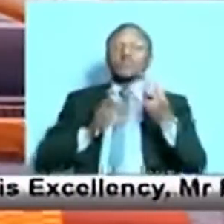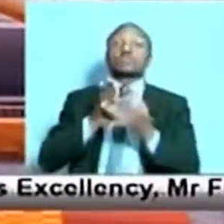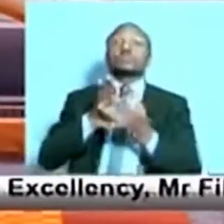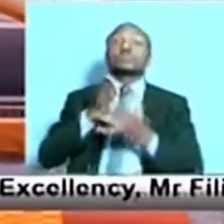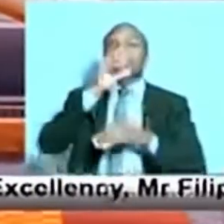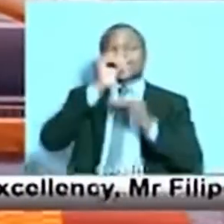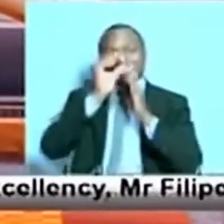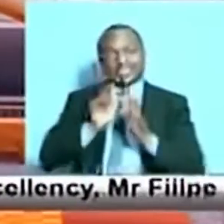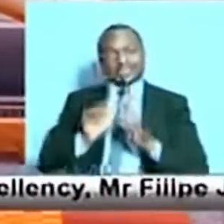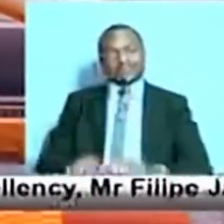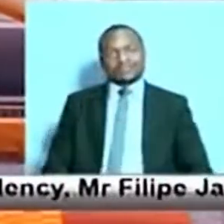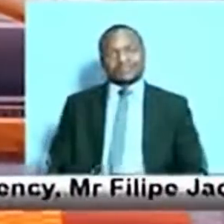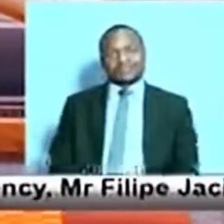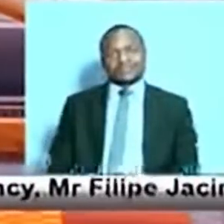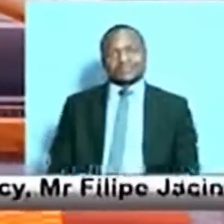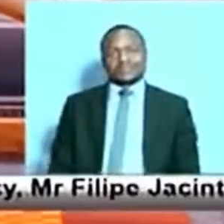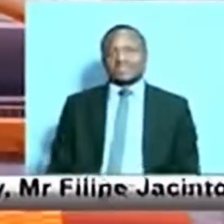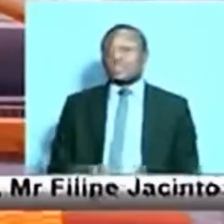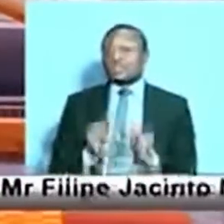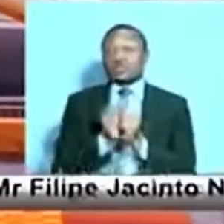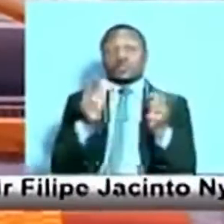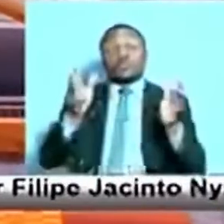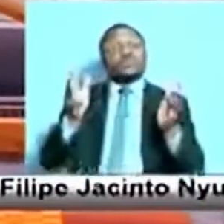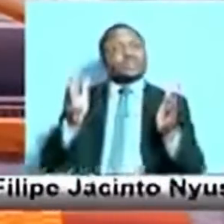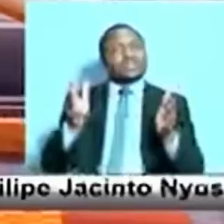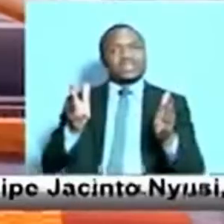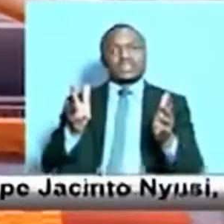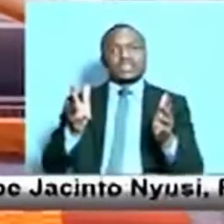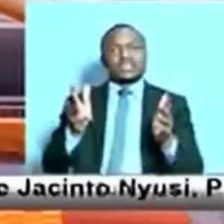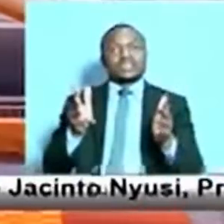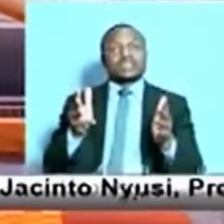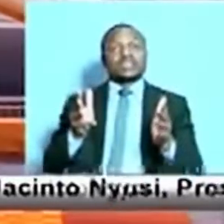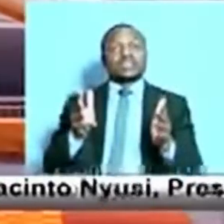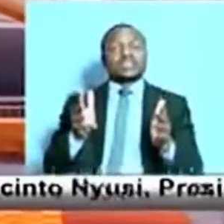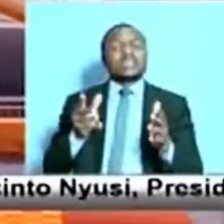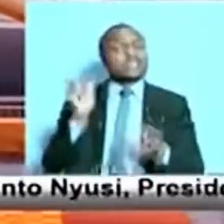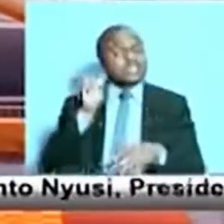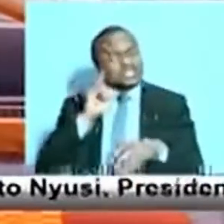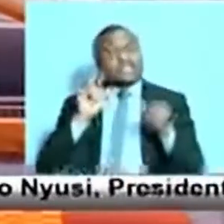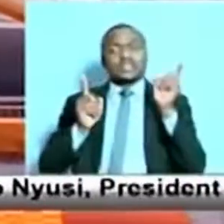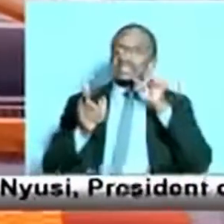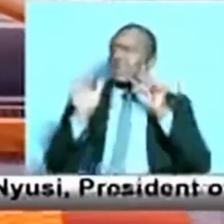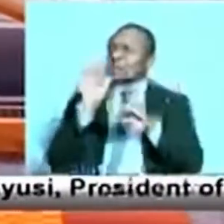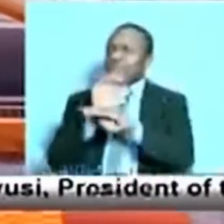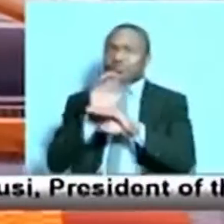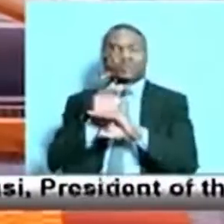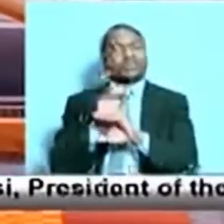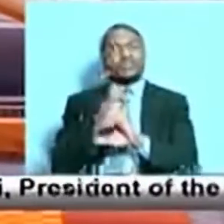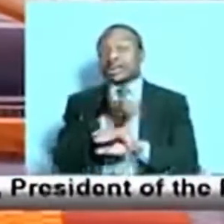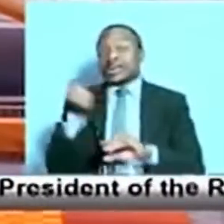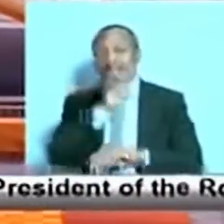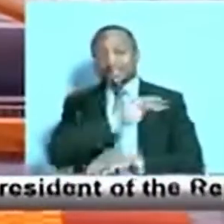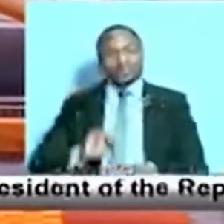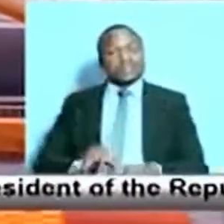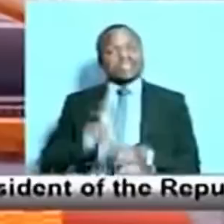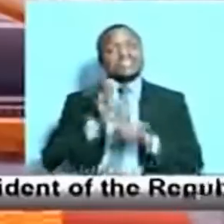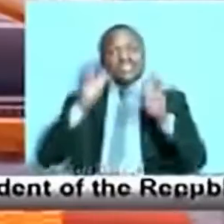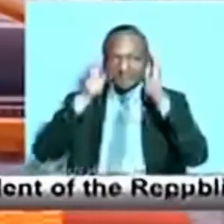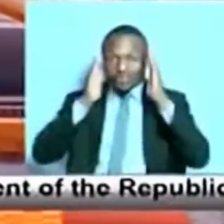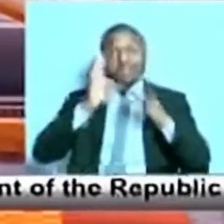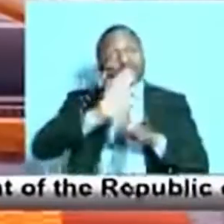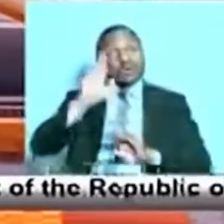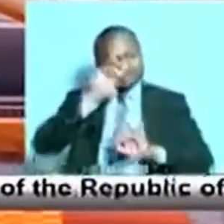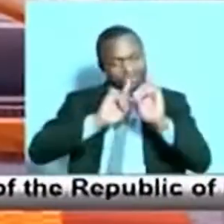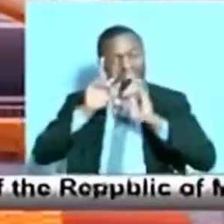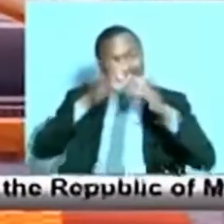chair without getting any commentaries from the other members. Please focus on your debate. You